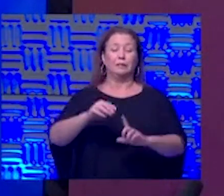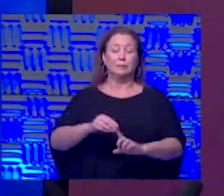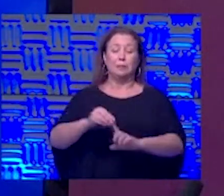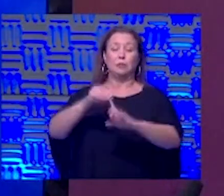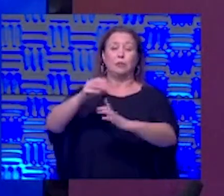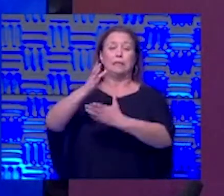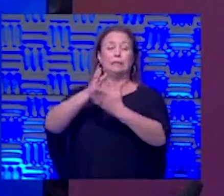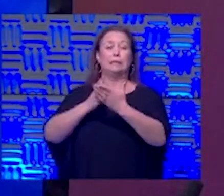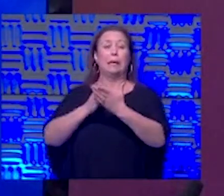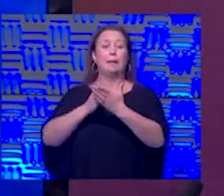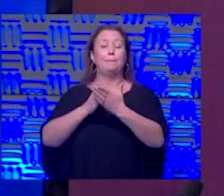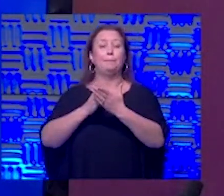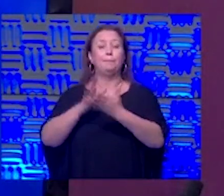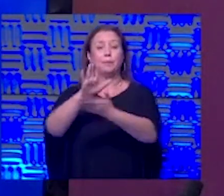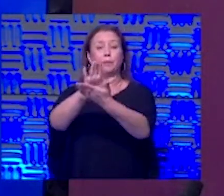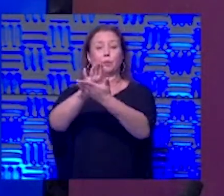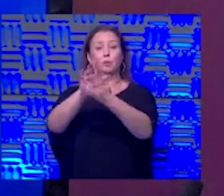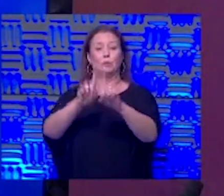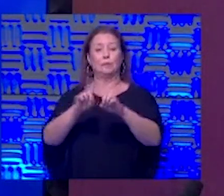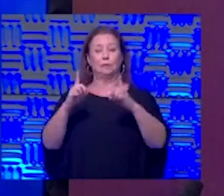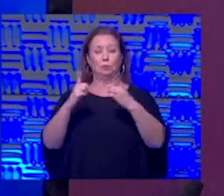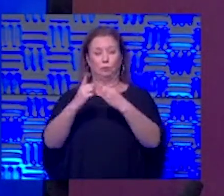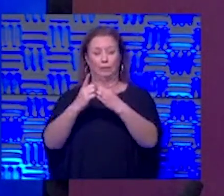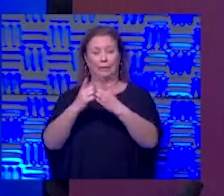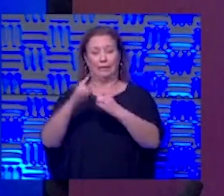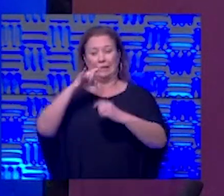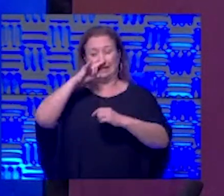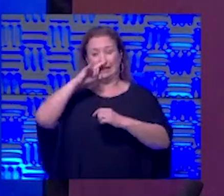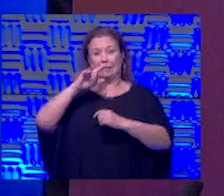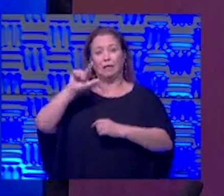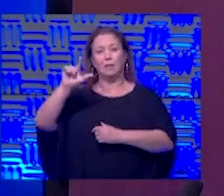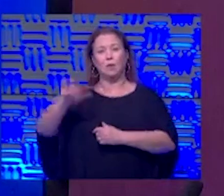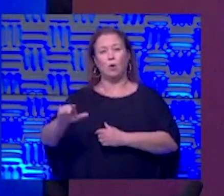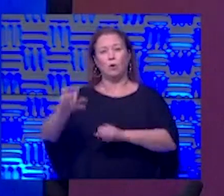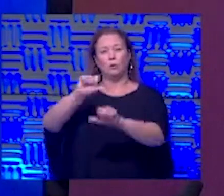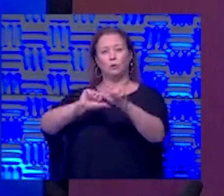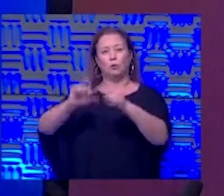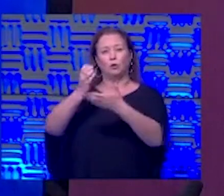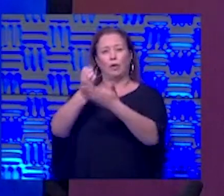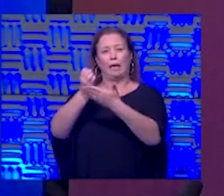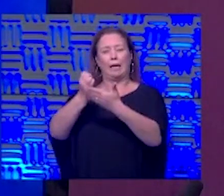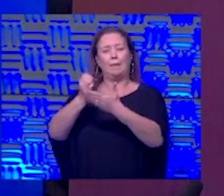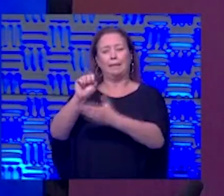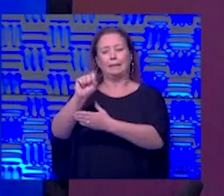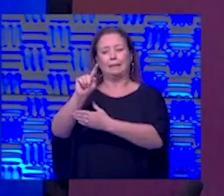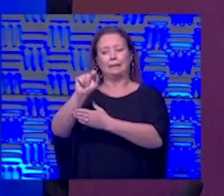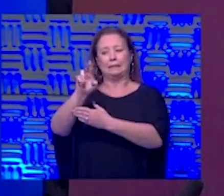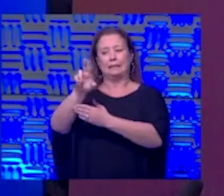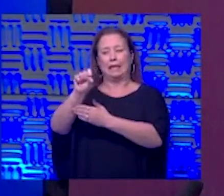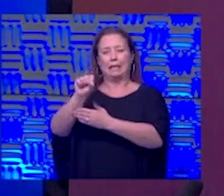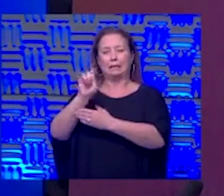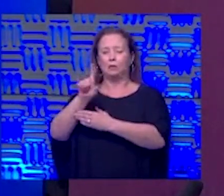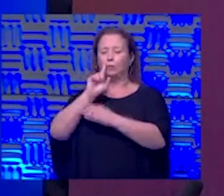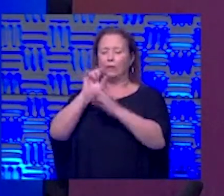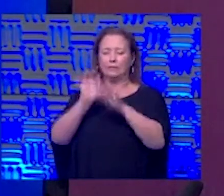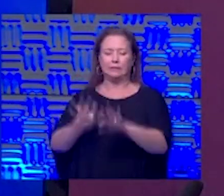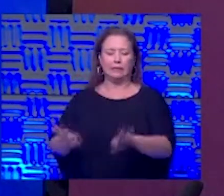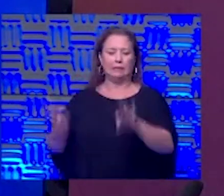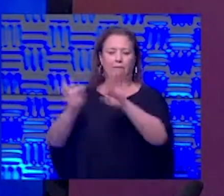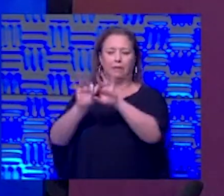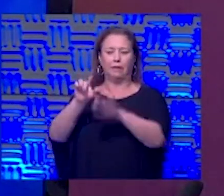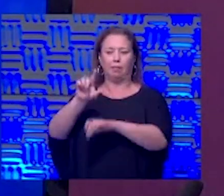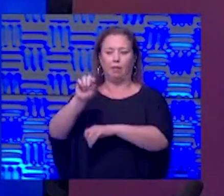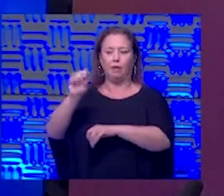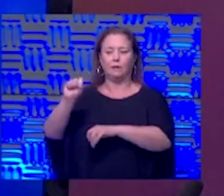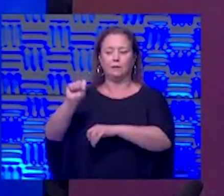the school districts, kids at lower socioeconomic status, that is truly significant loss.